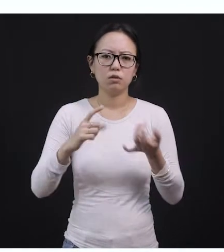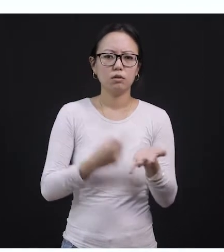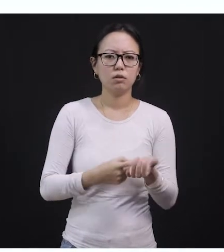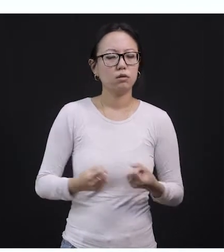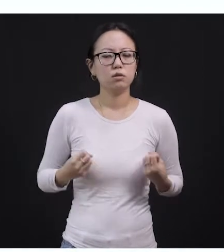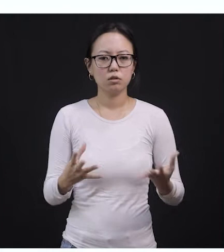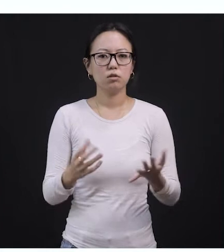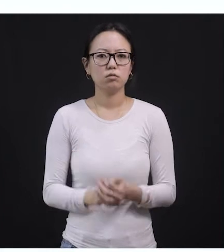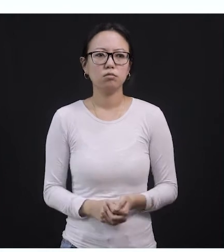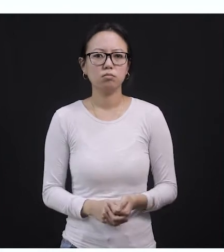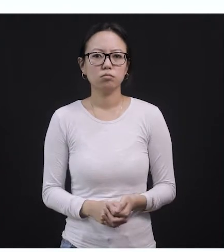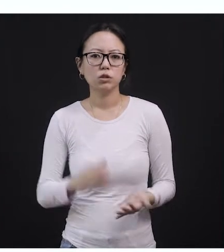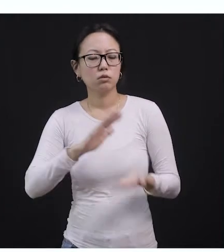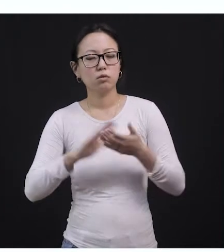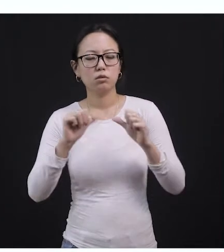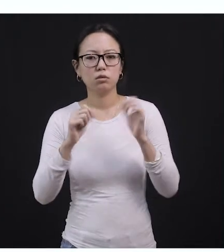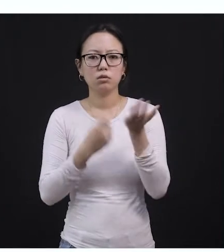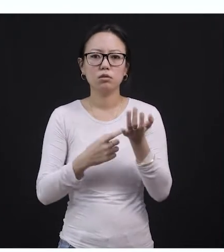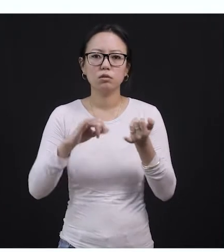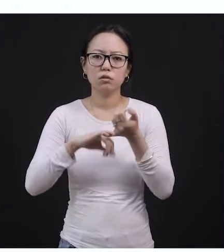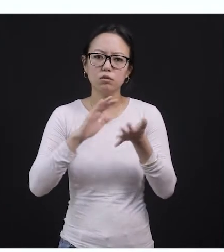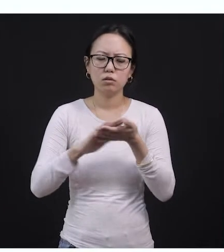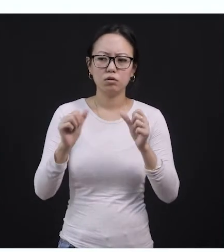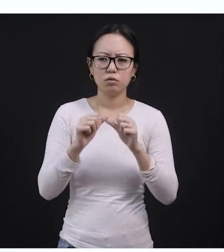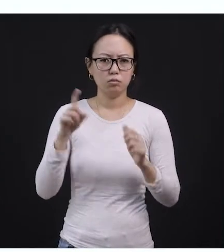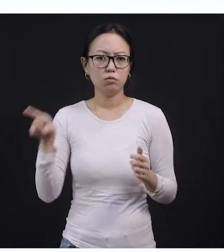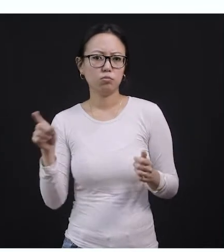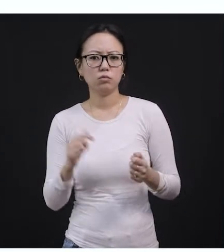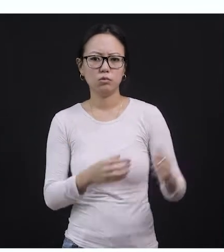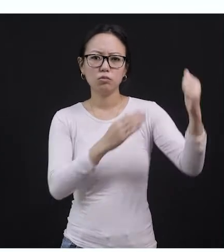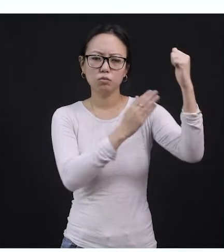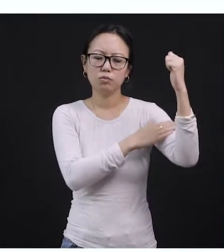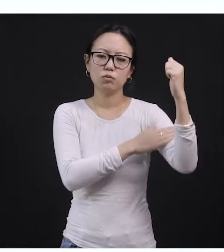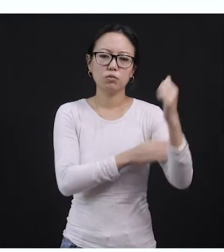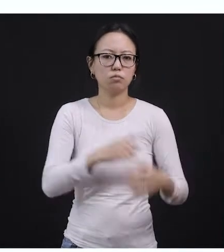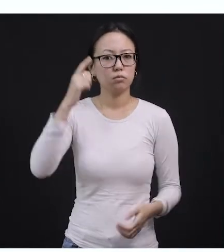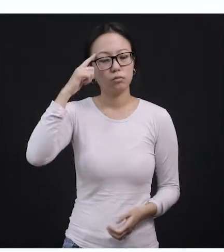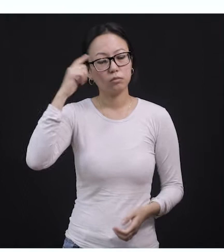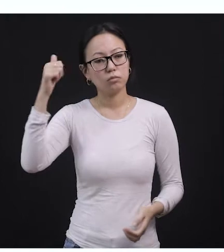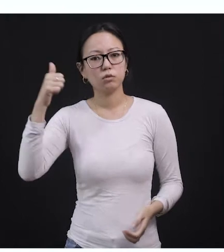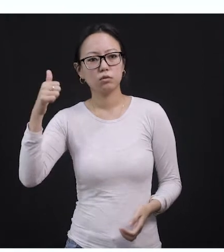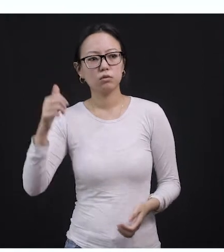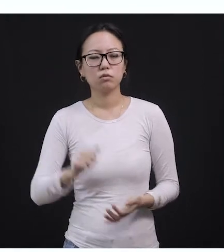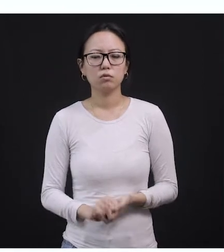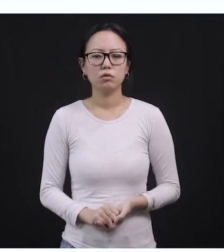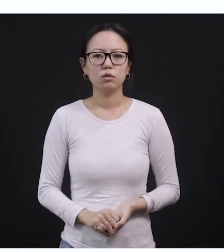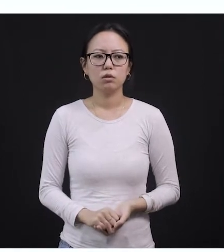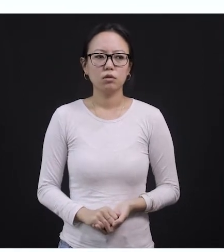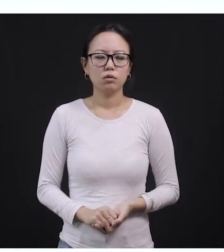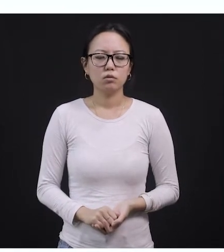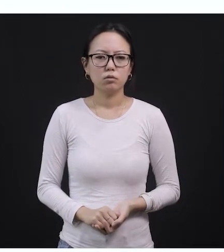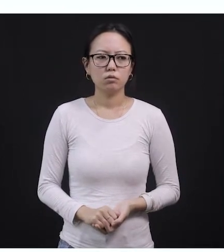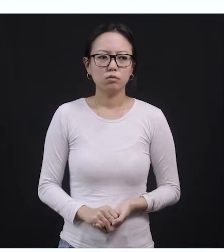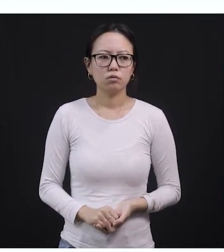intelligent, okay? That is why he was able to rule over such a big area. So that time there